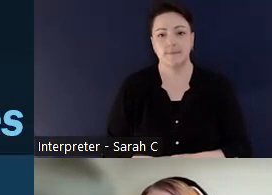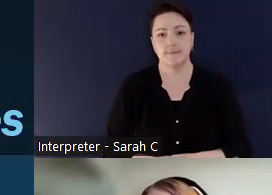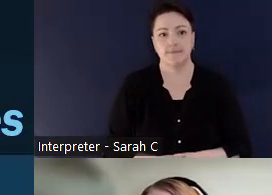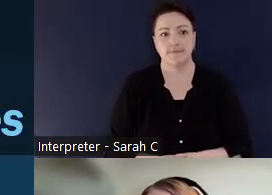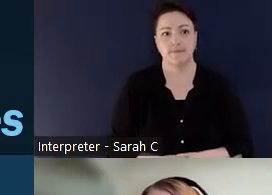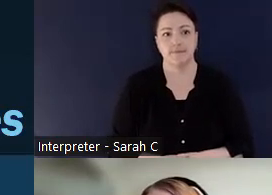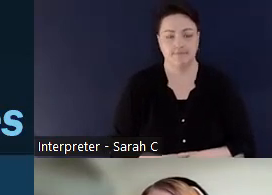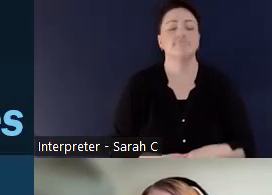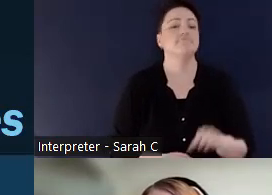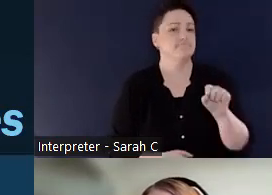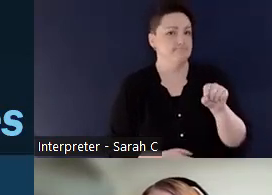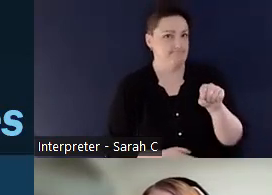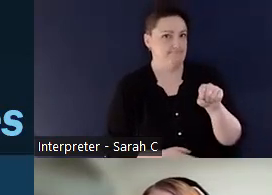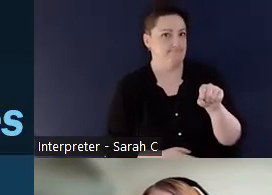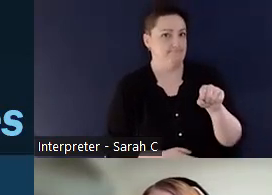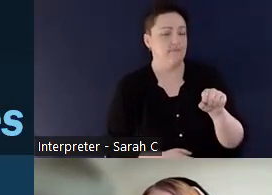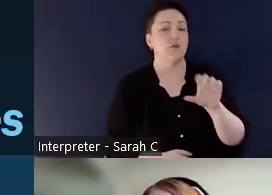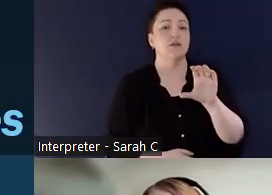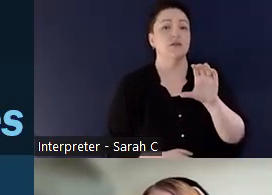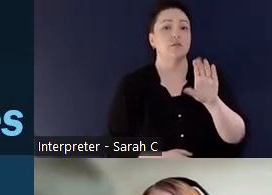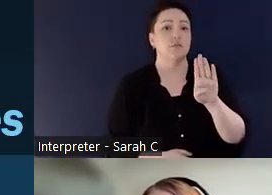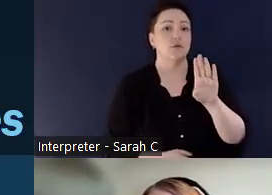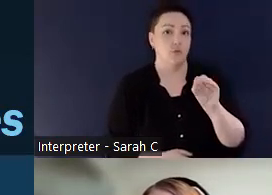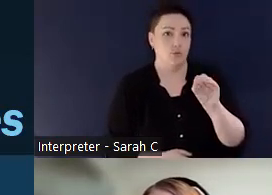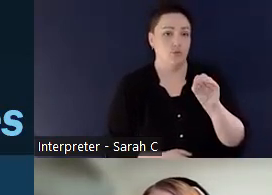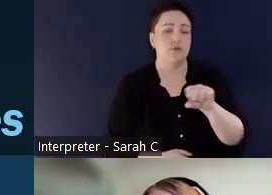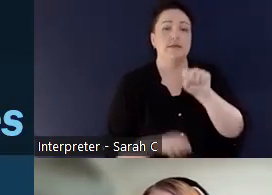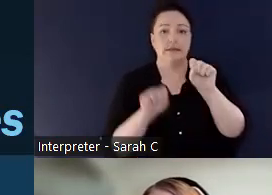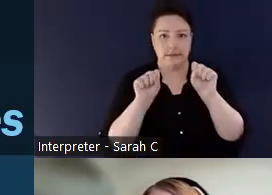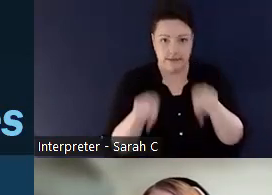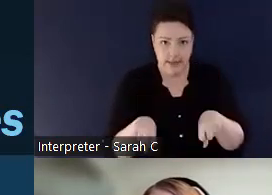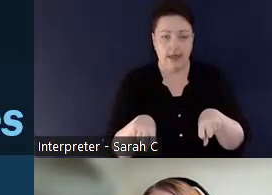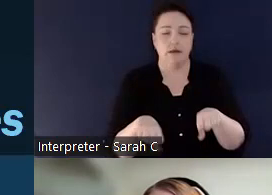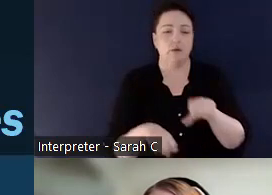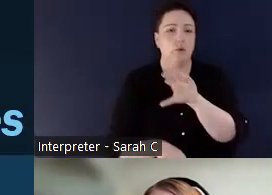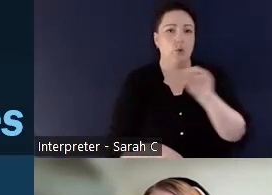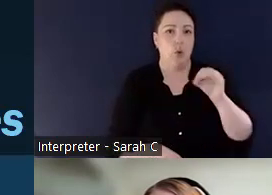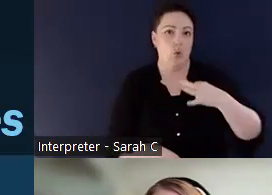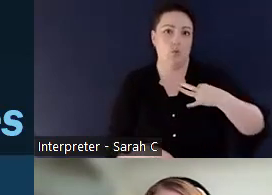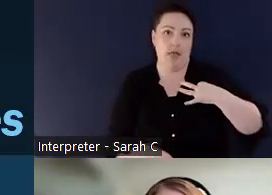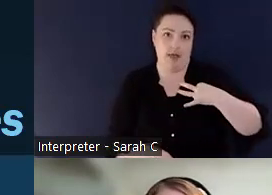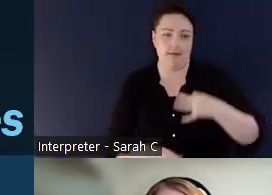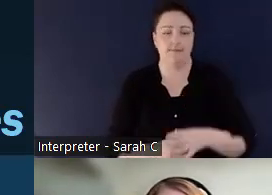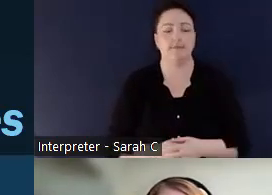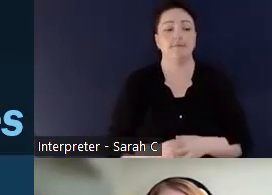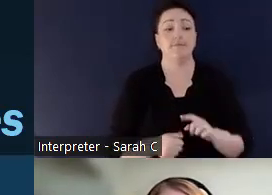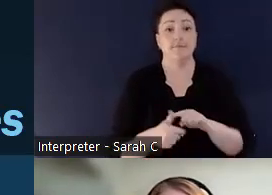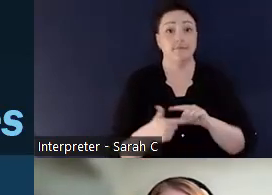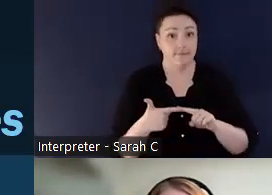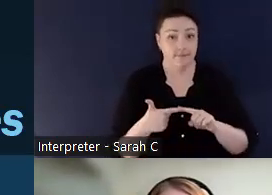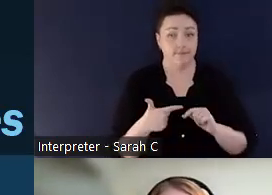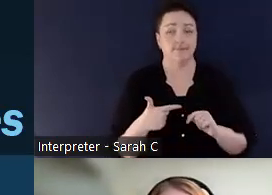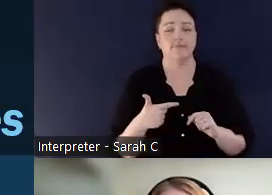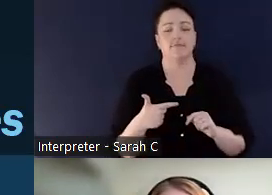Yes, CBOs could be co-applicants. And then to your question on whether